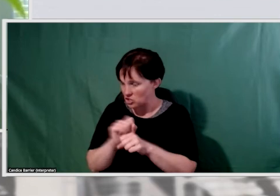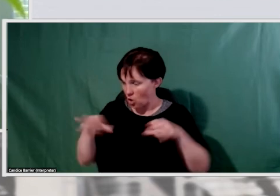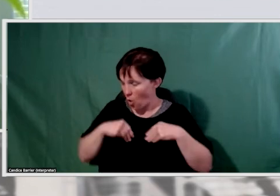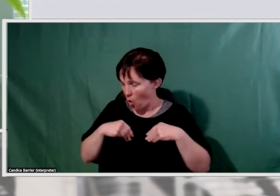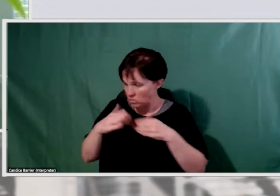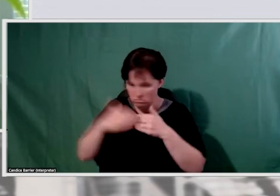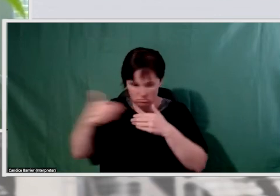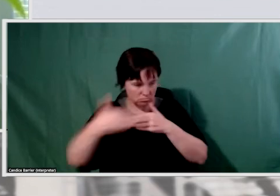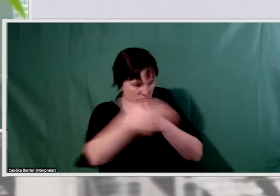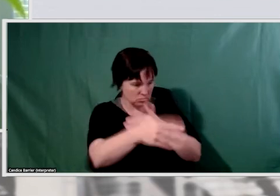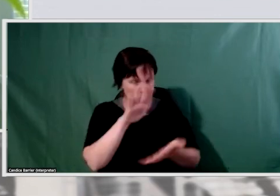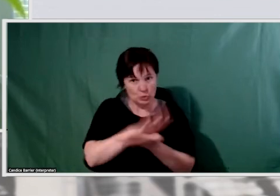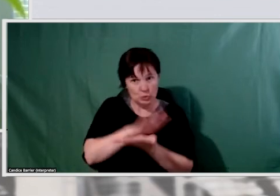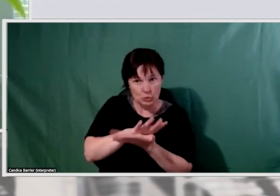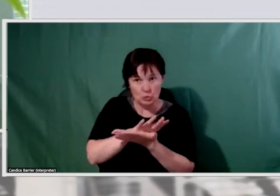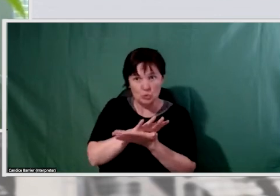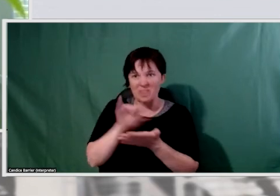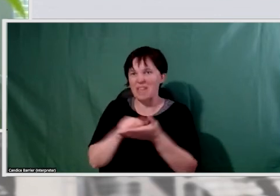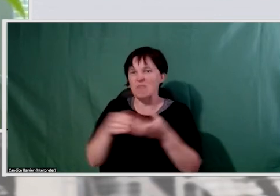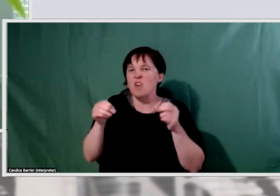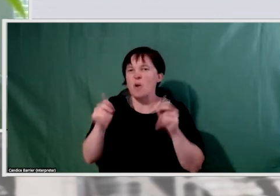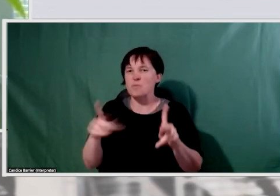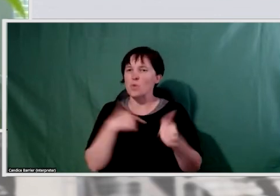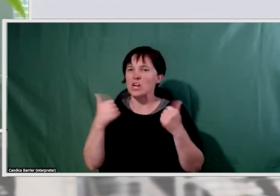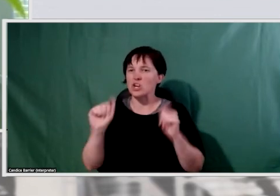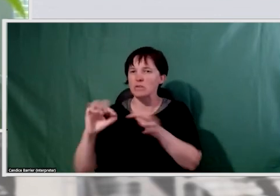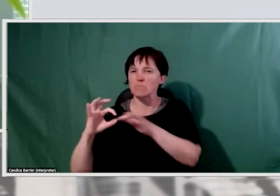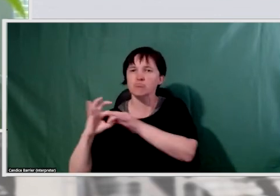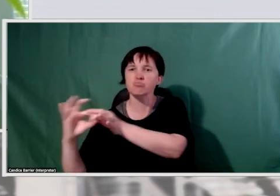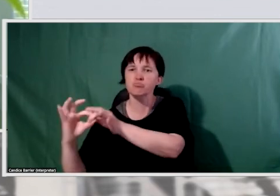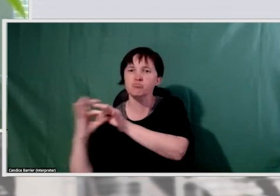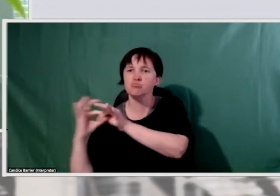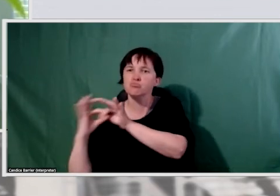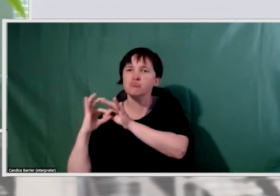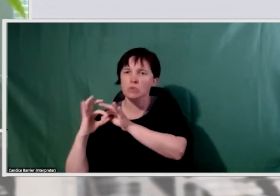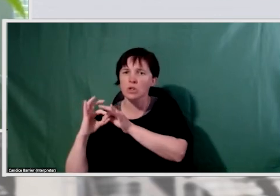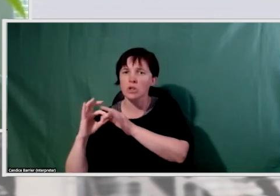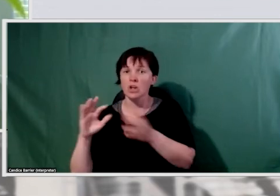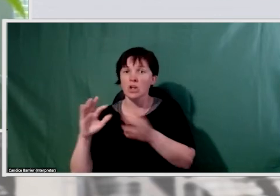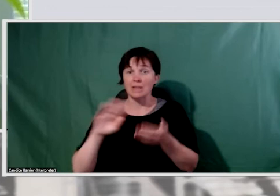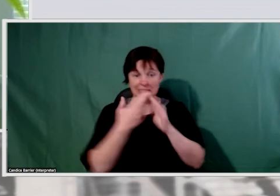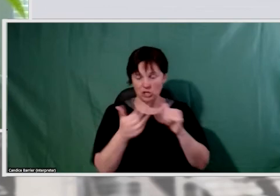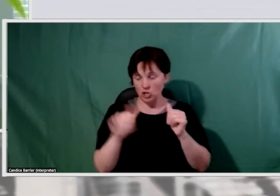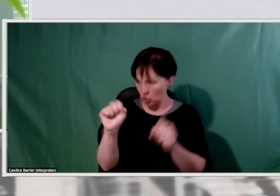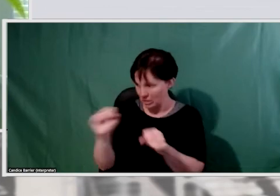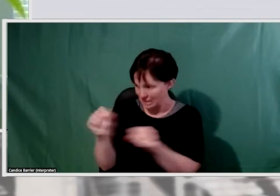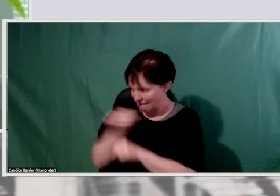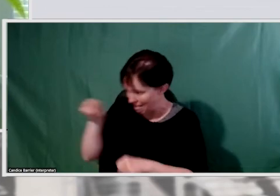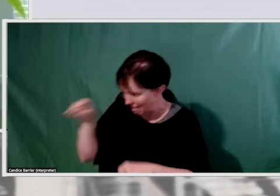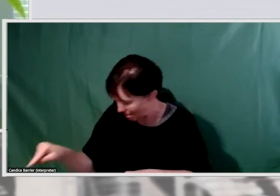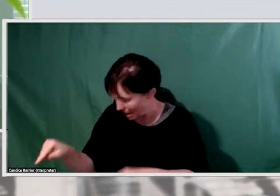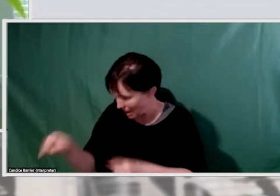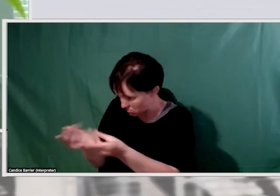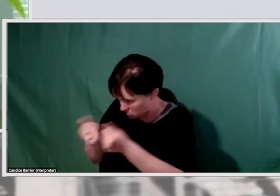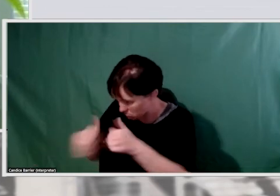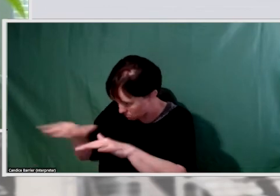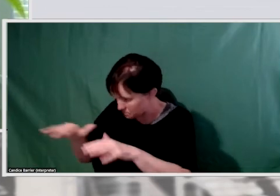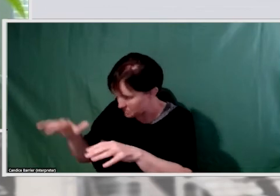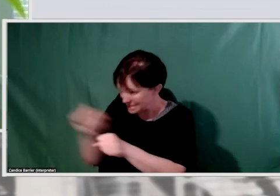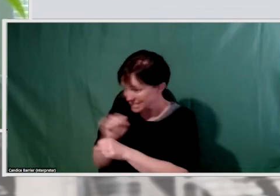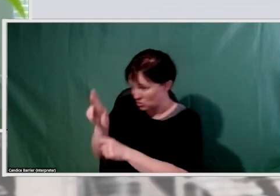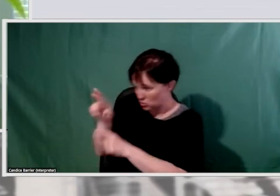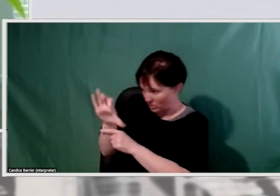So that became an opportunity where we could coordinate. The city was able to get that parcel, expand the park, get a regulation field, and actually